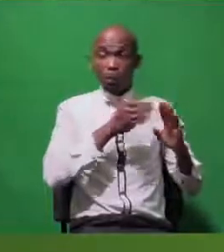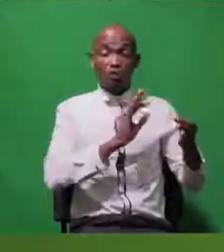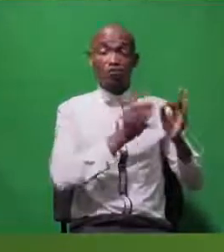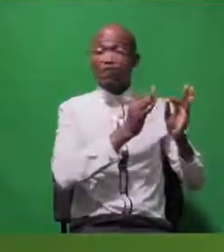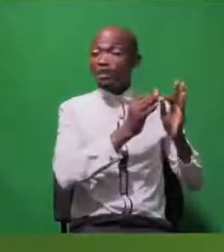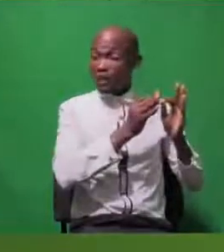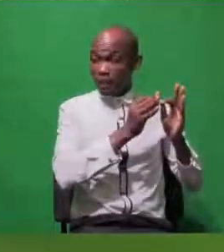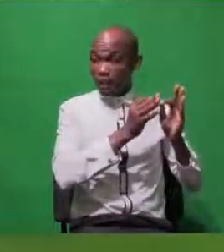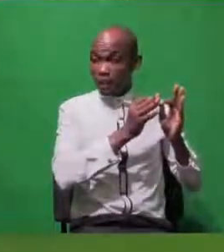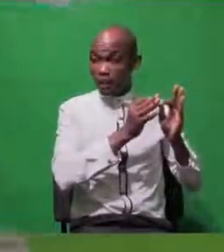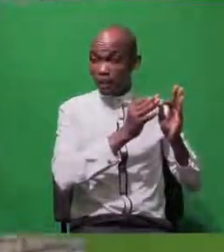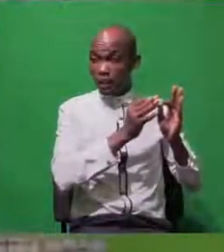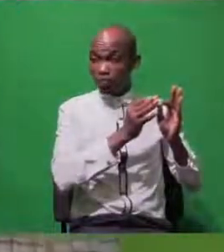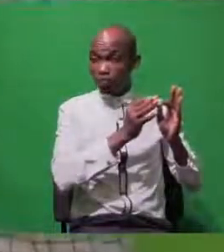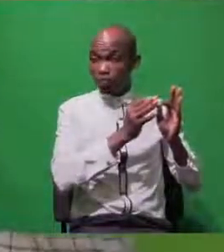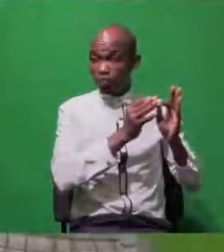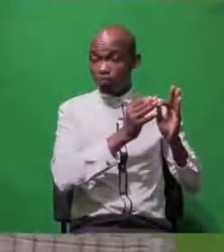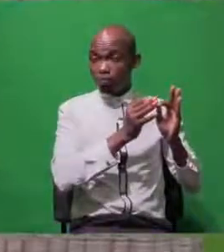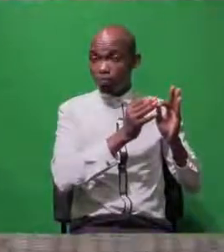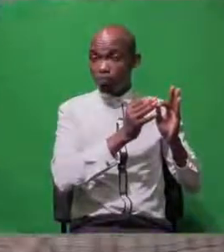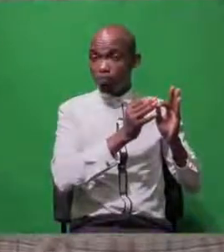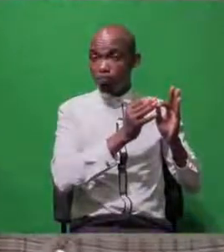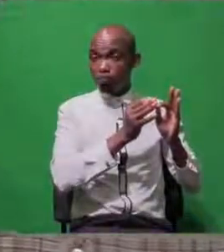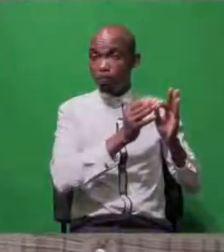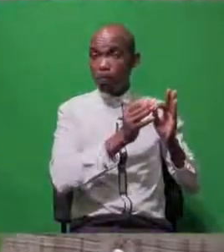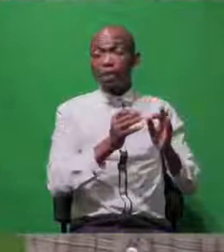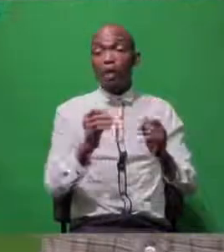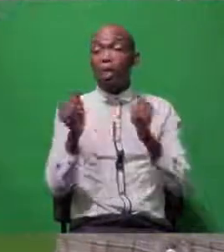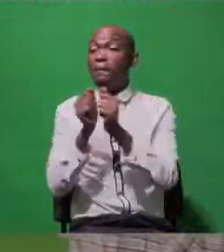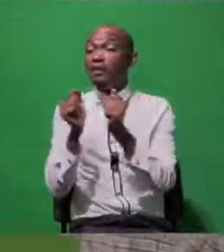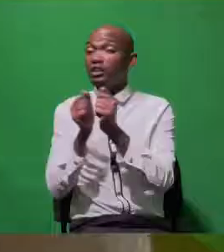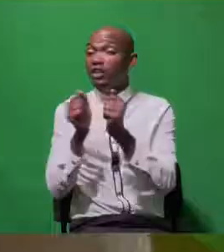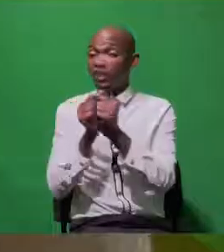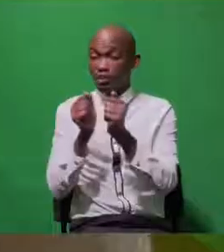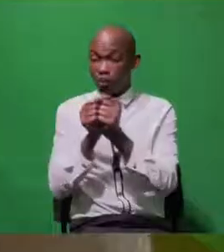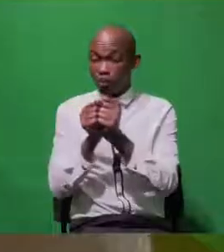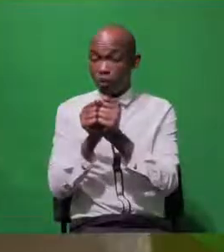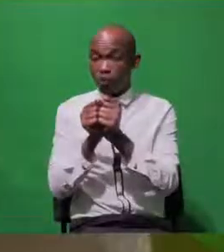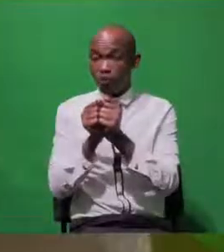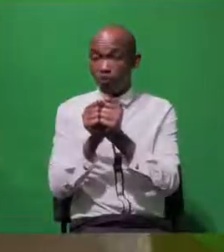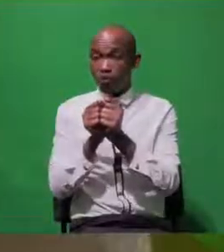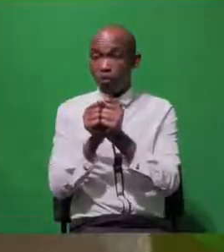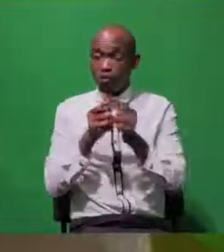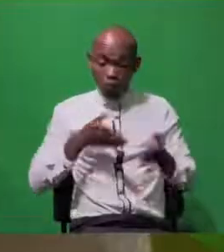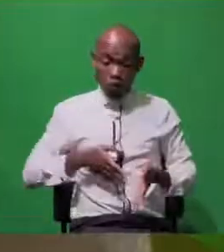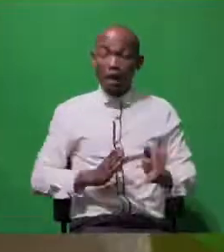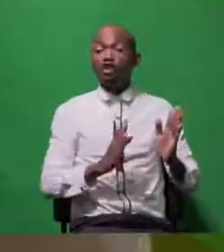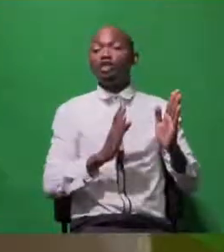raw materials production. To facilitate raw materials